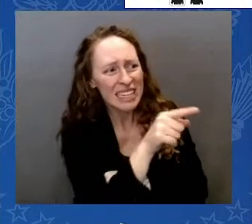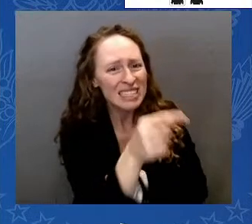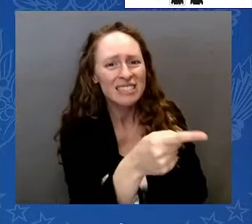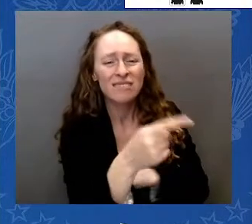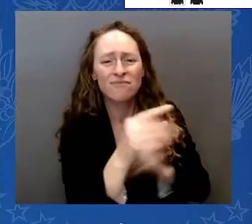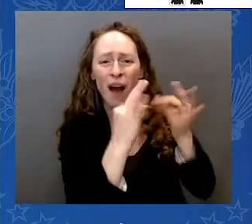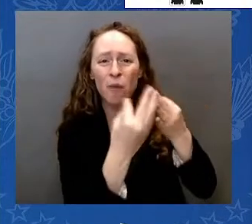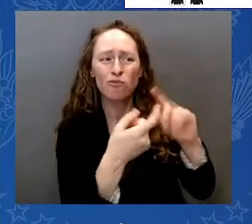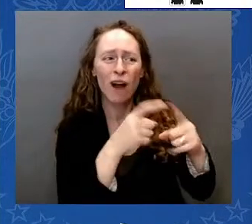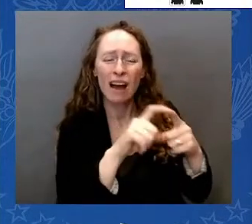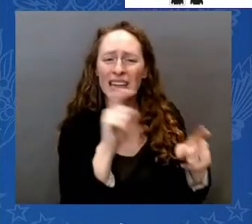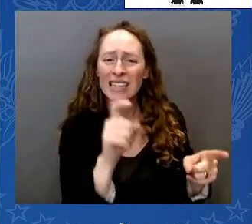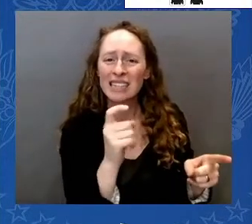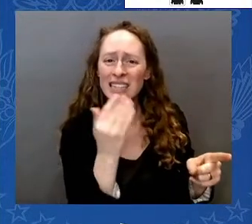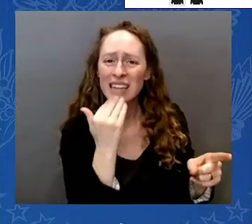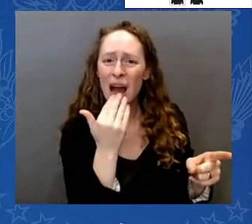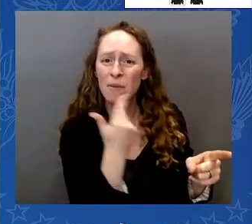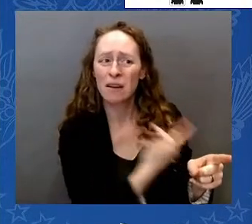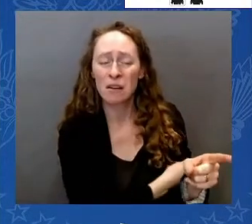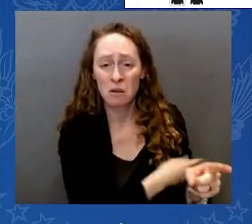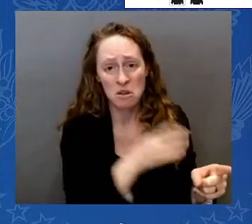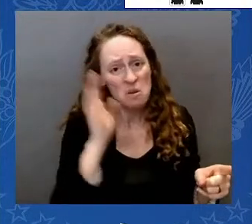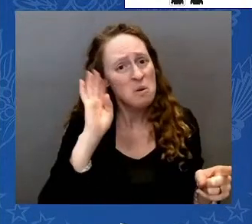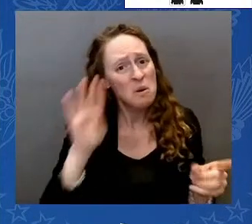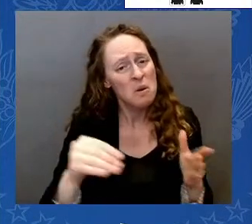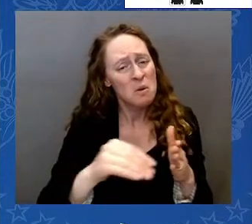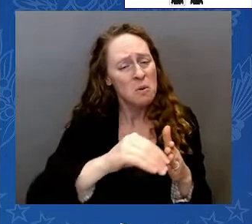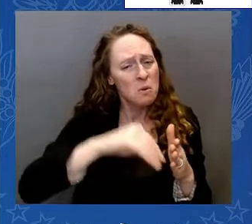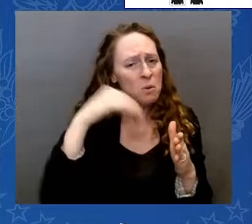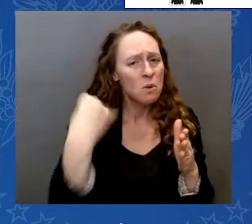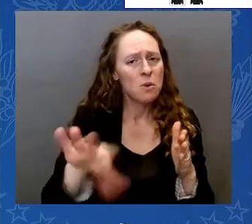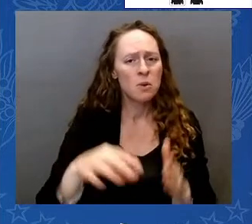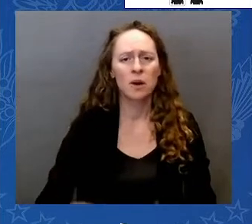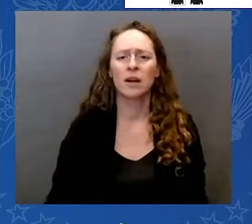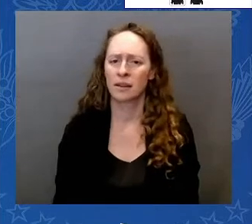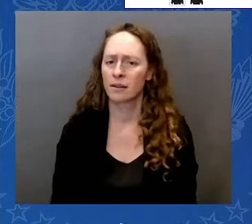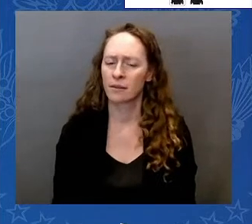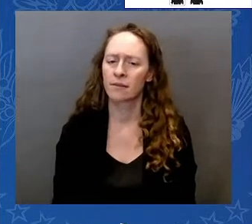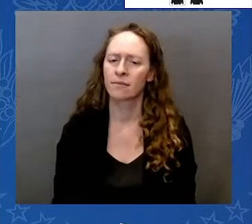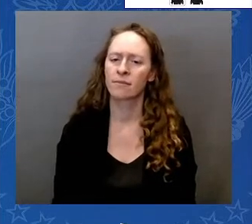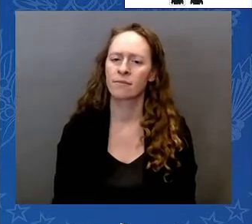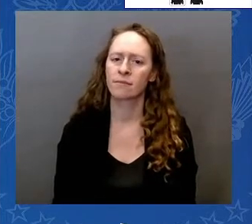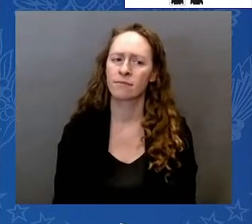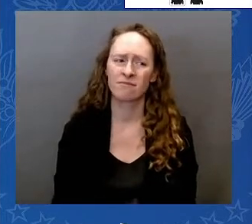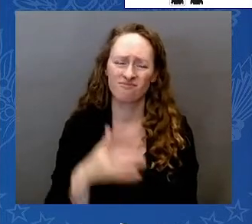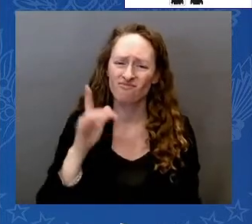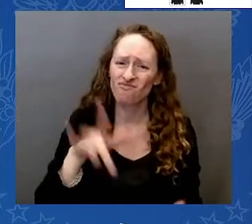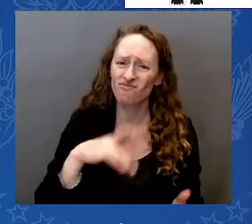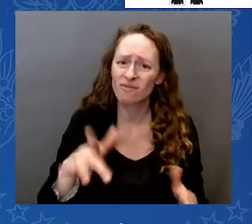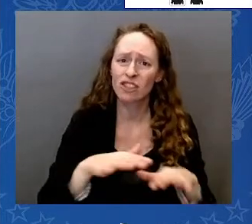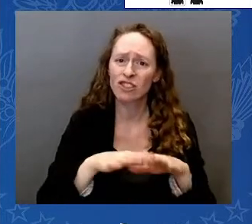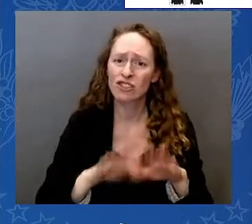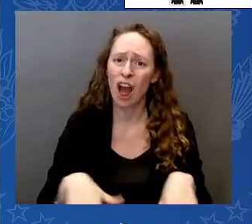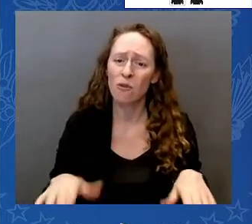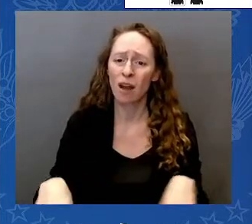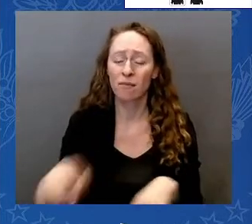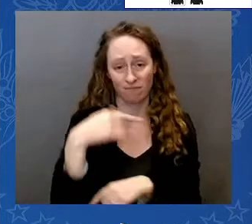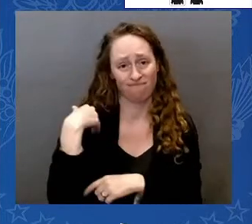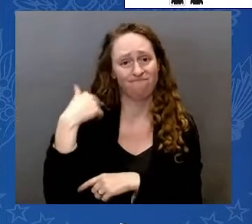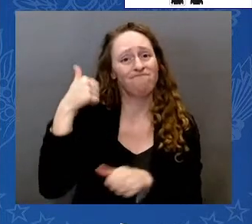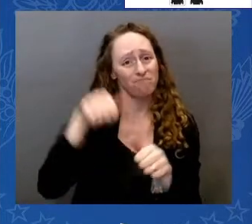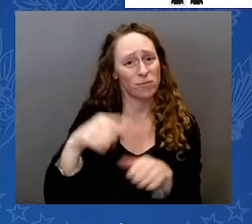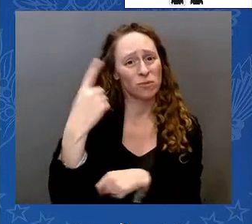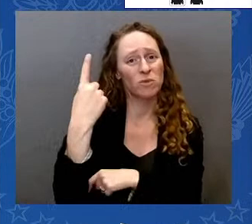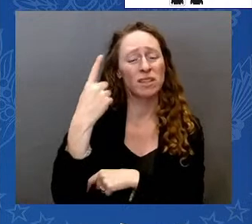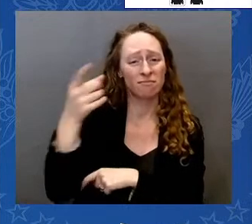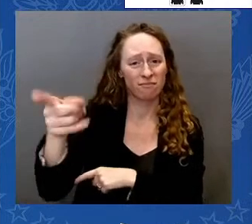money. It costs a lot of money for children. I was in Virginia not long ago, and a woman stood up and said, I have 2 kids with type 2